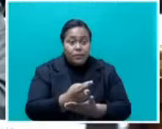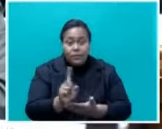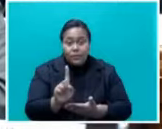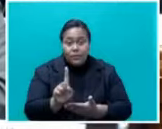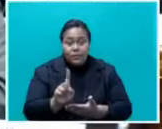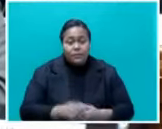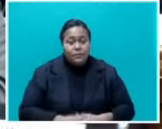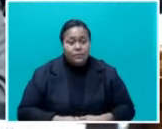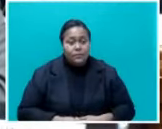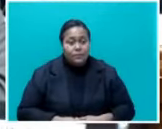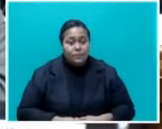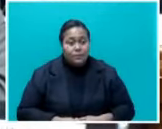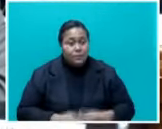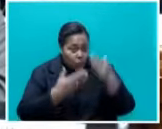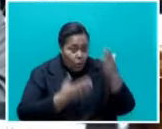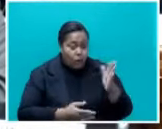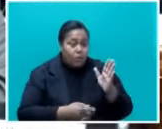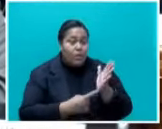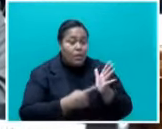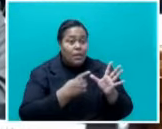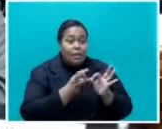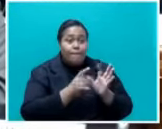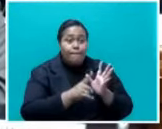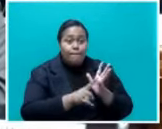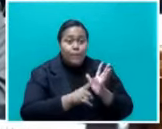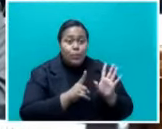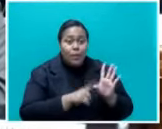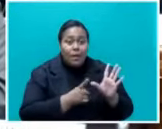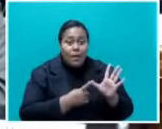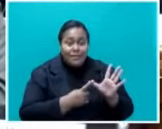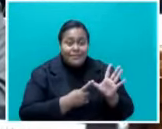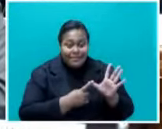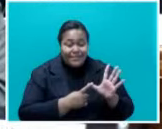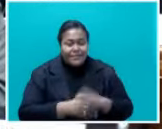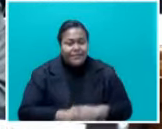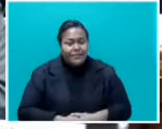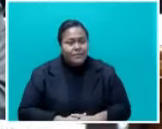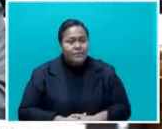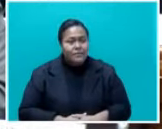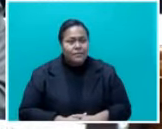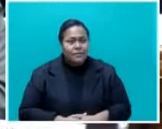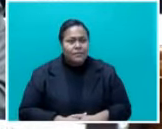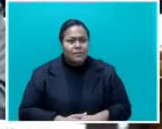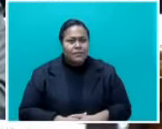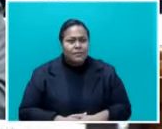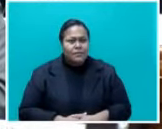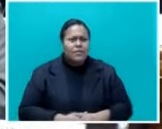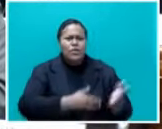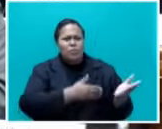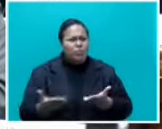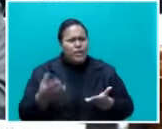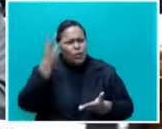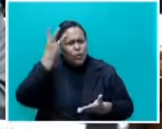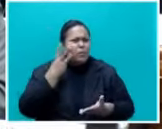that Honorable Tambuya again jumped the gun, brought in women's issues. But she